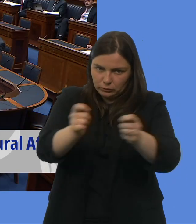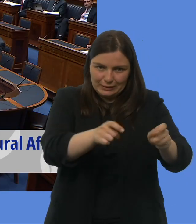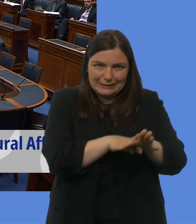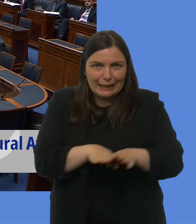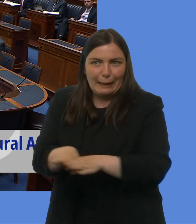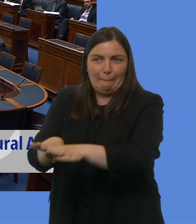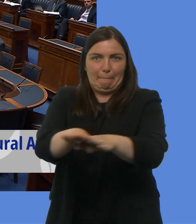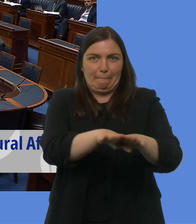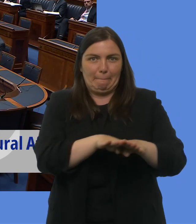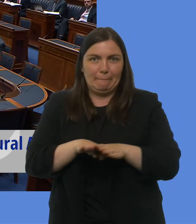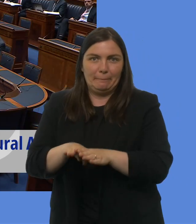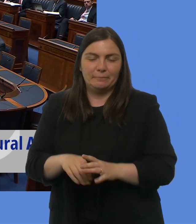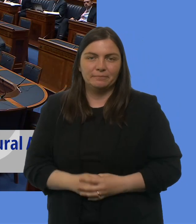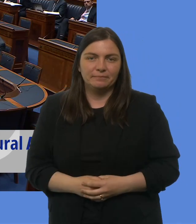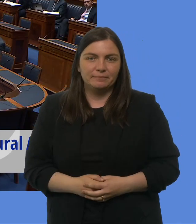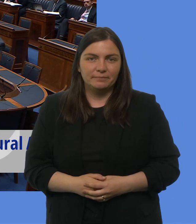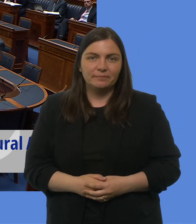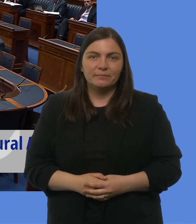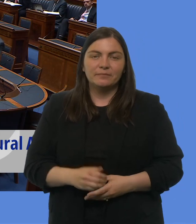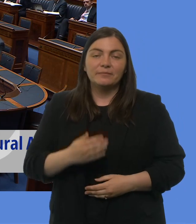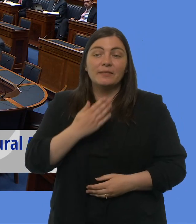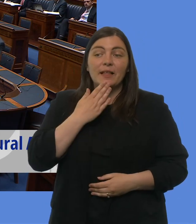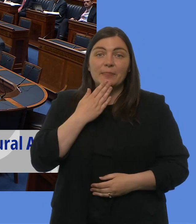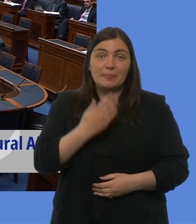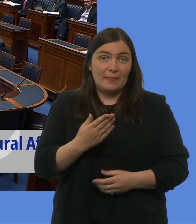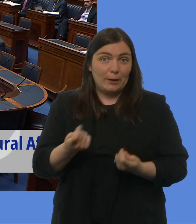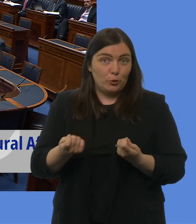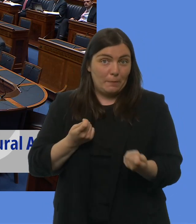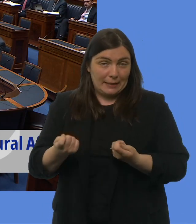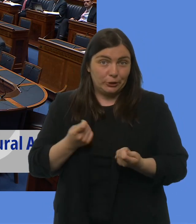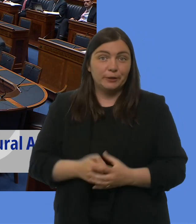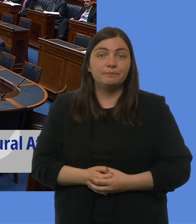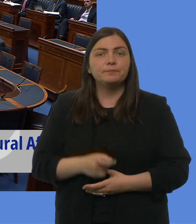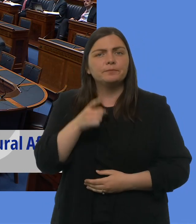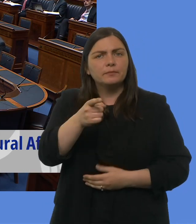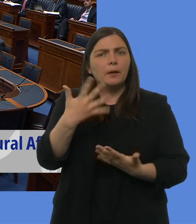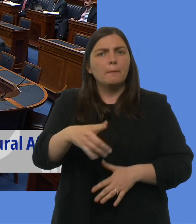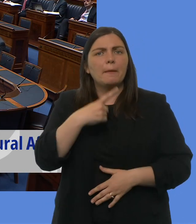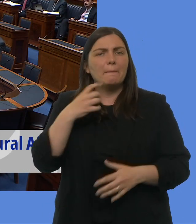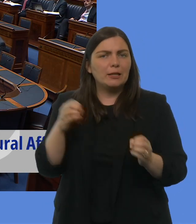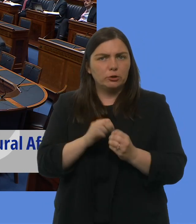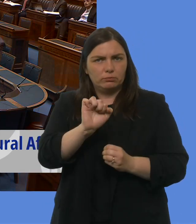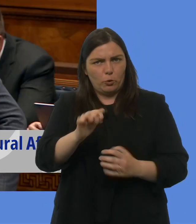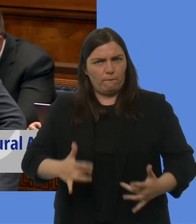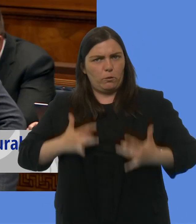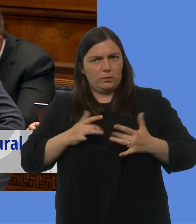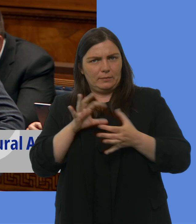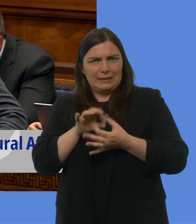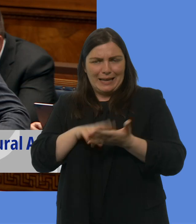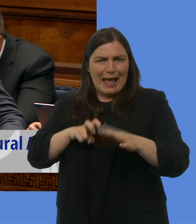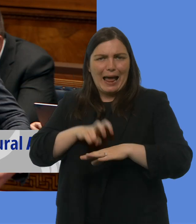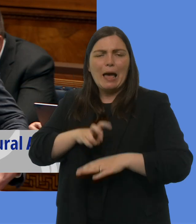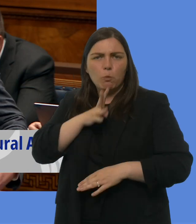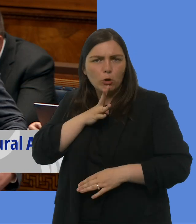O'Toole. So, Minister, thank you, Mr. Speaker. Minister, you've said your views around NI Water and SORPI, but you've also said in the past that you